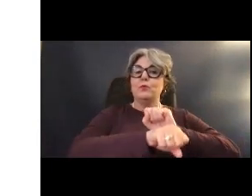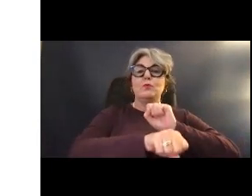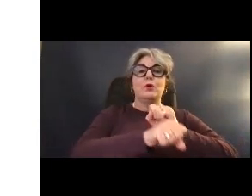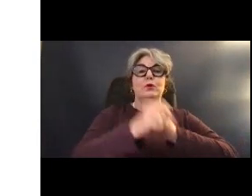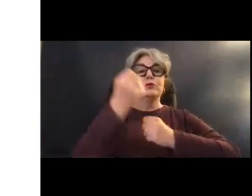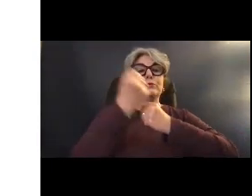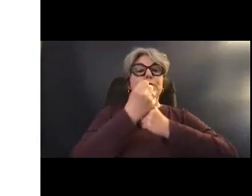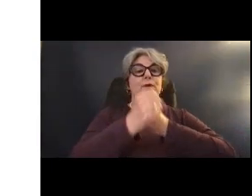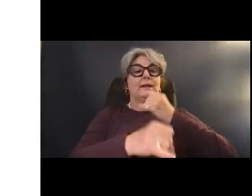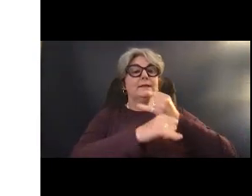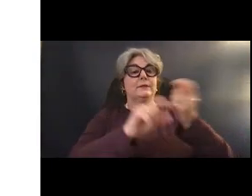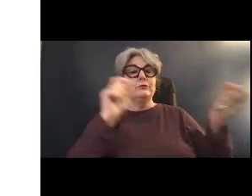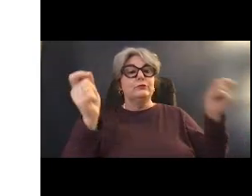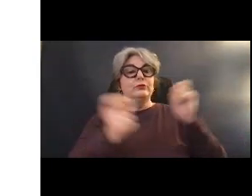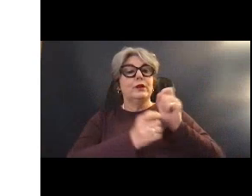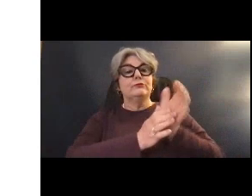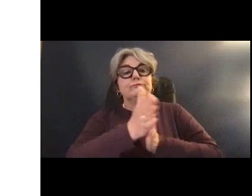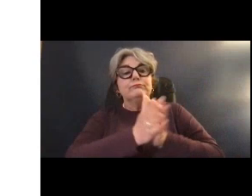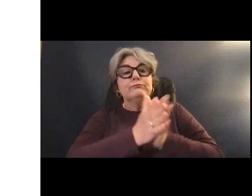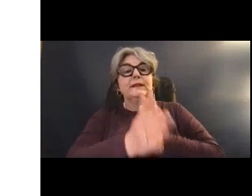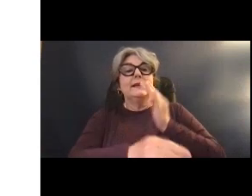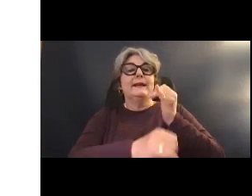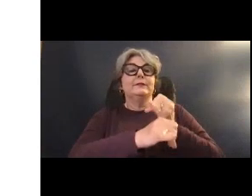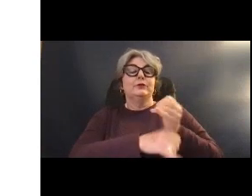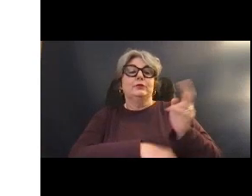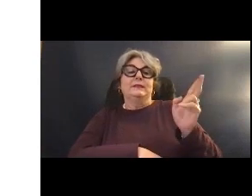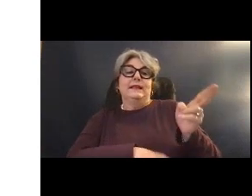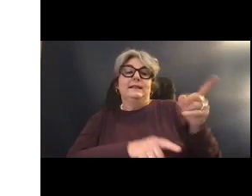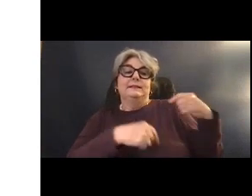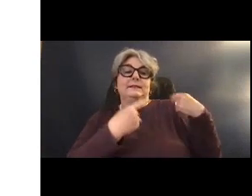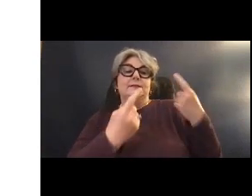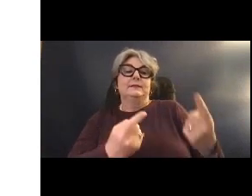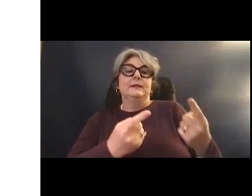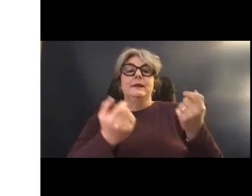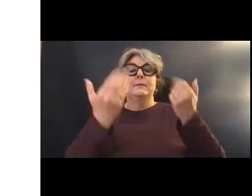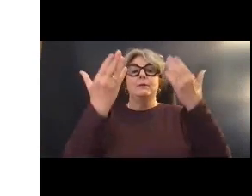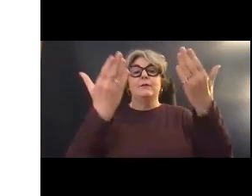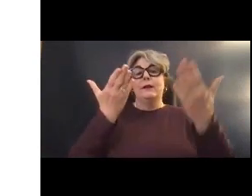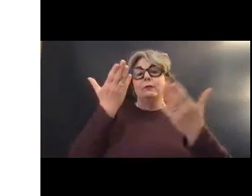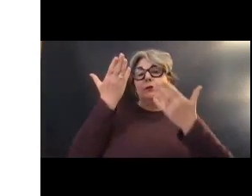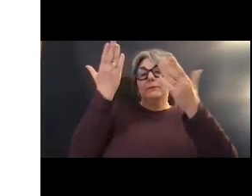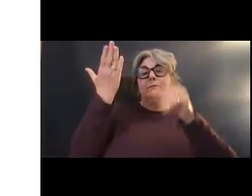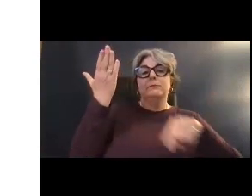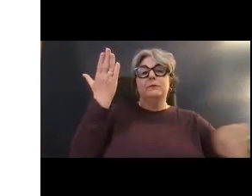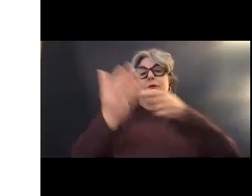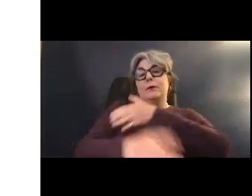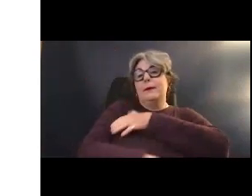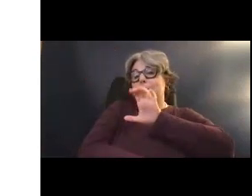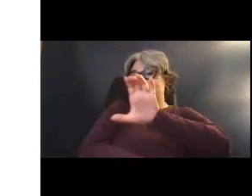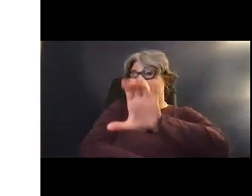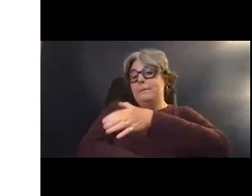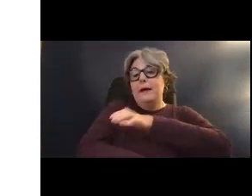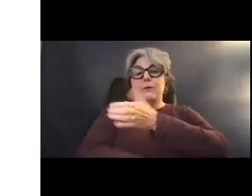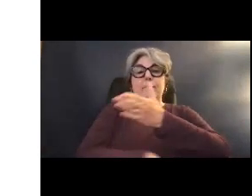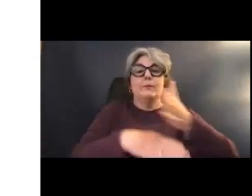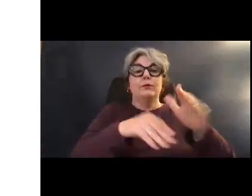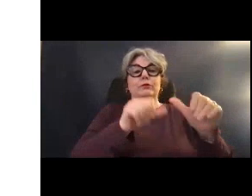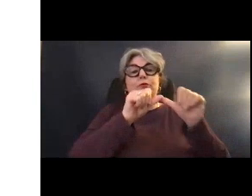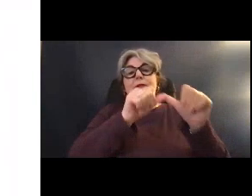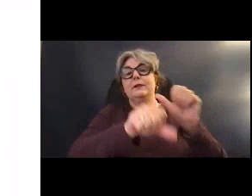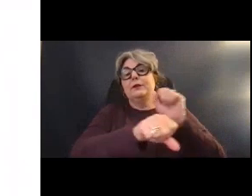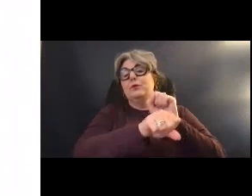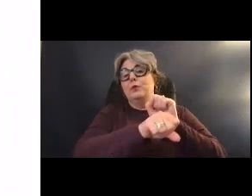supports institutional change, and motivates institutional legacy. It provides recommendations to empower partners to continue efforts